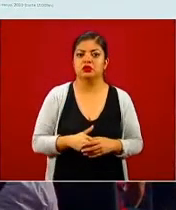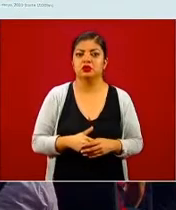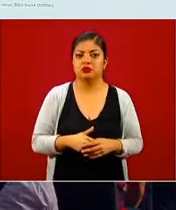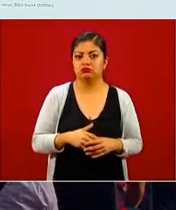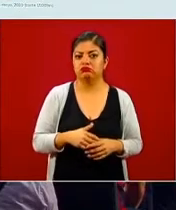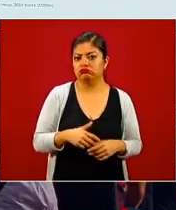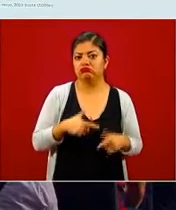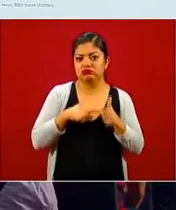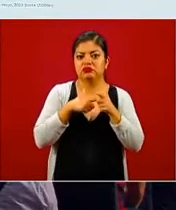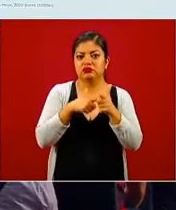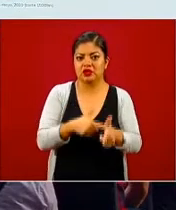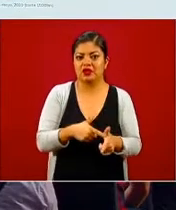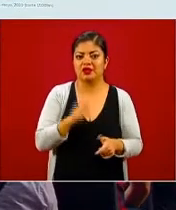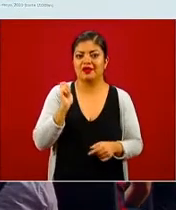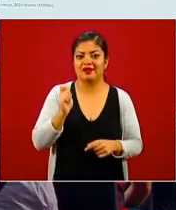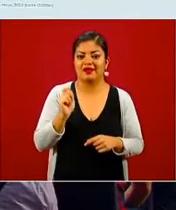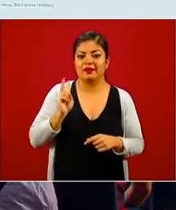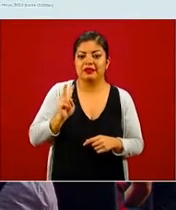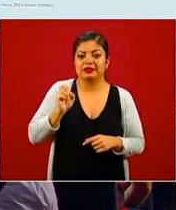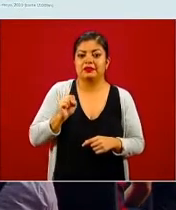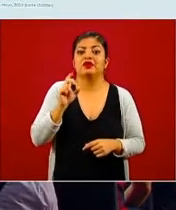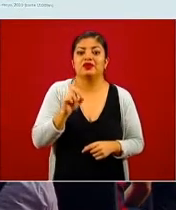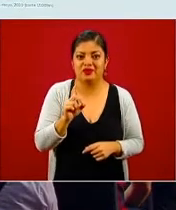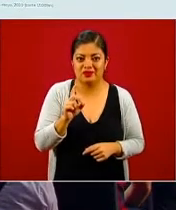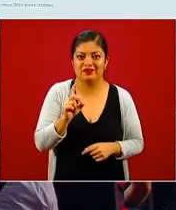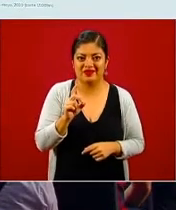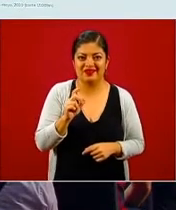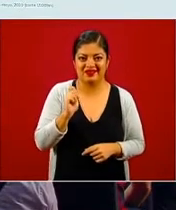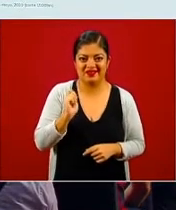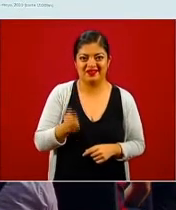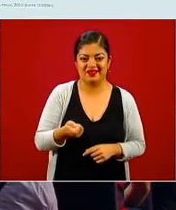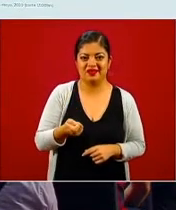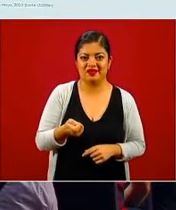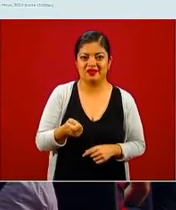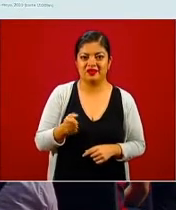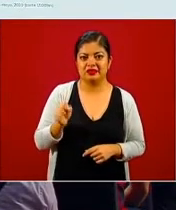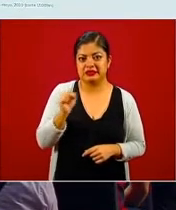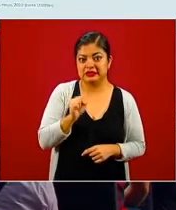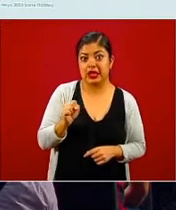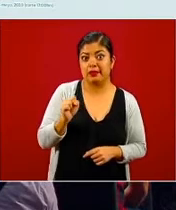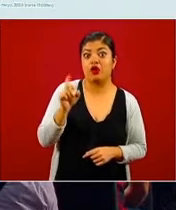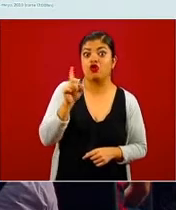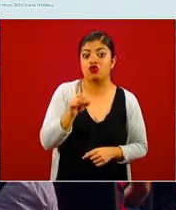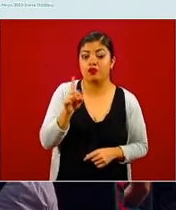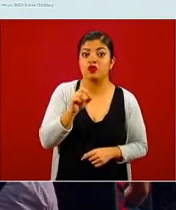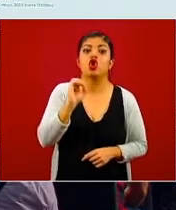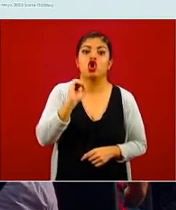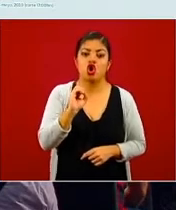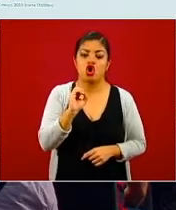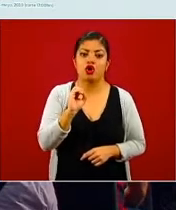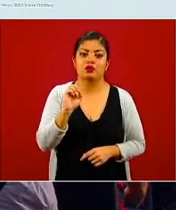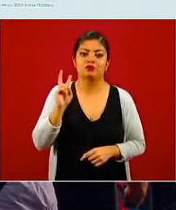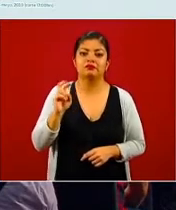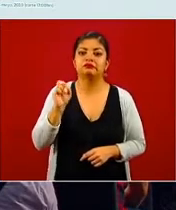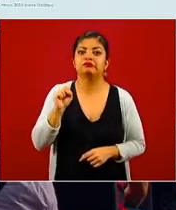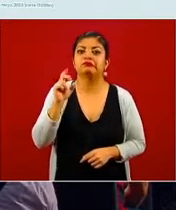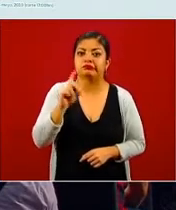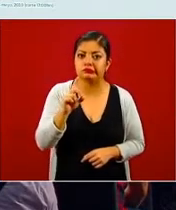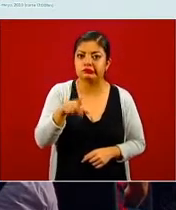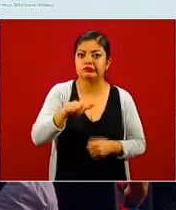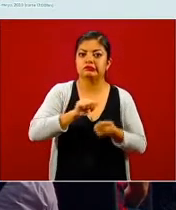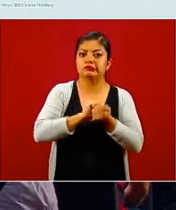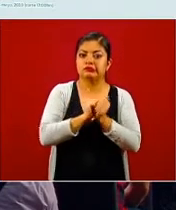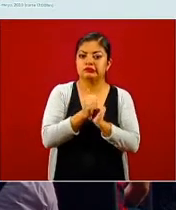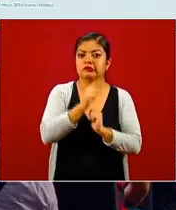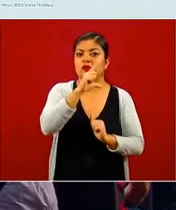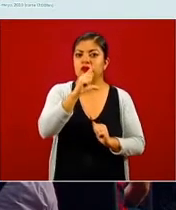been registering information every Monday so that we see after the weekend, maybe something that has happened on